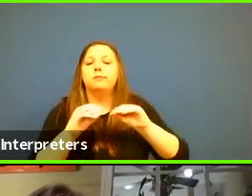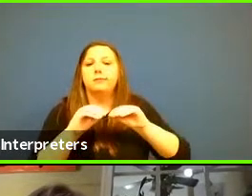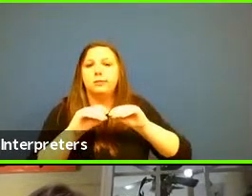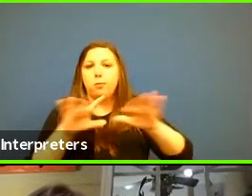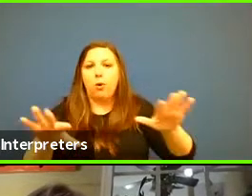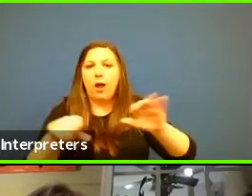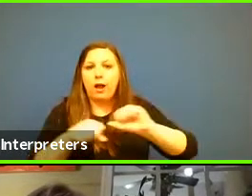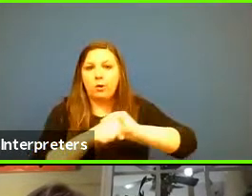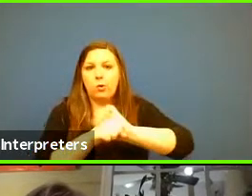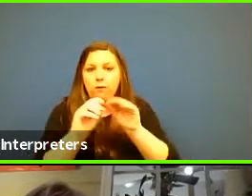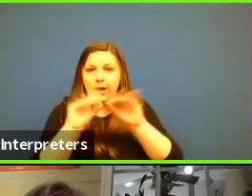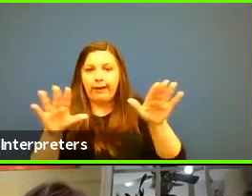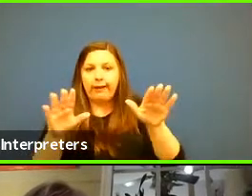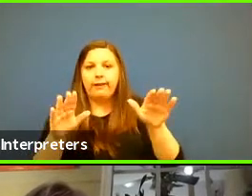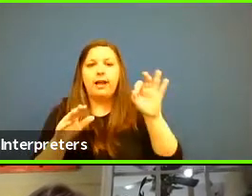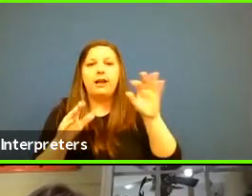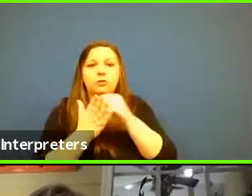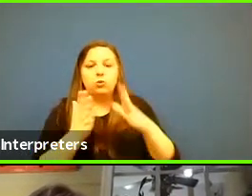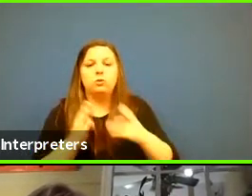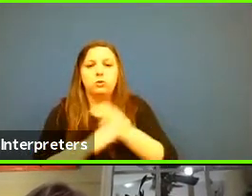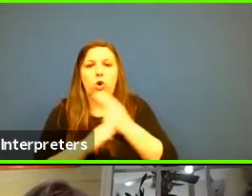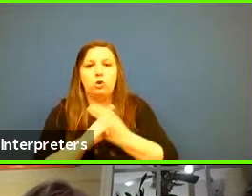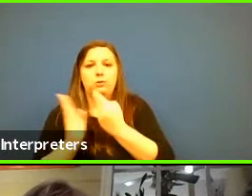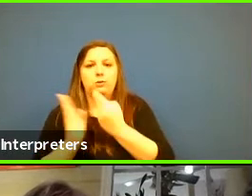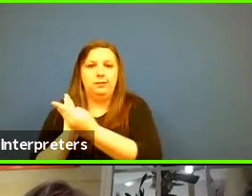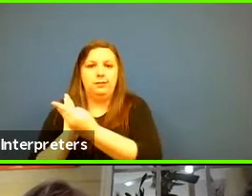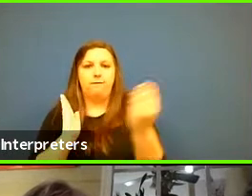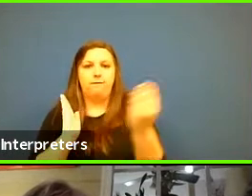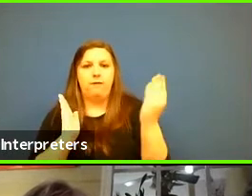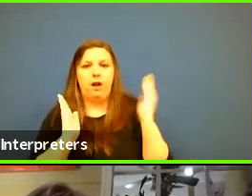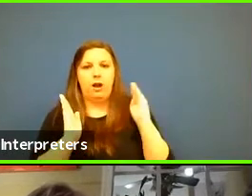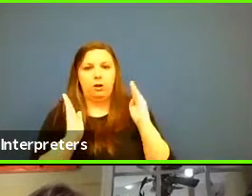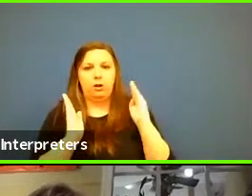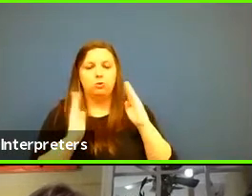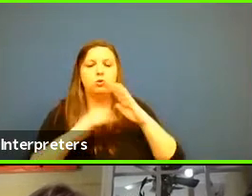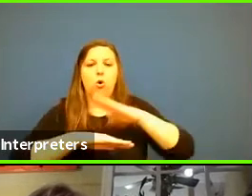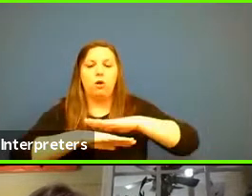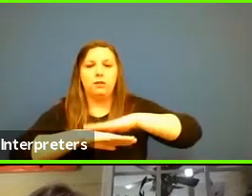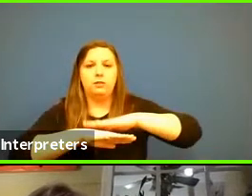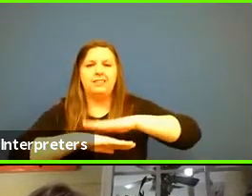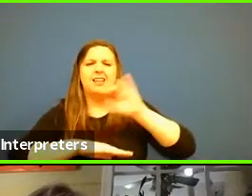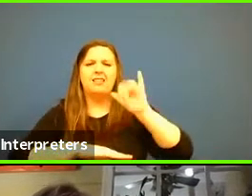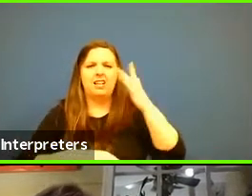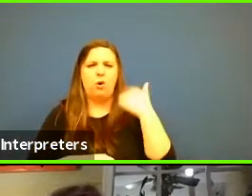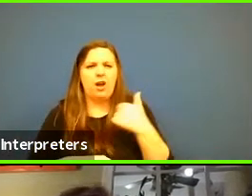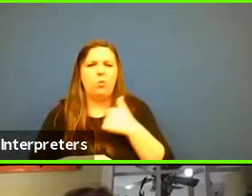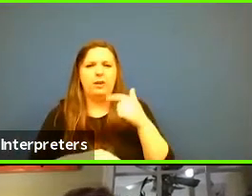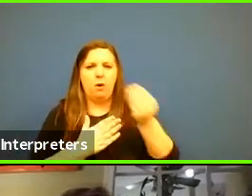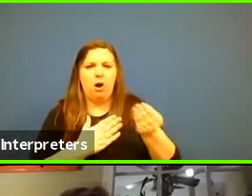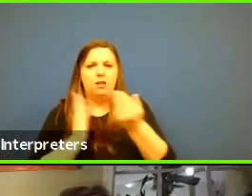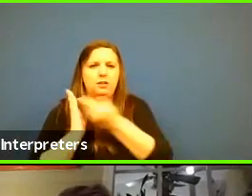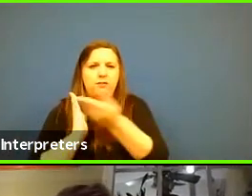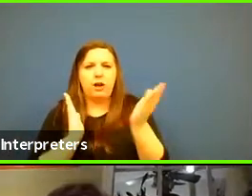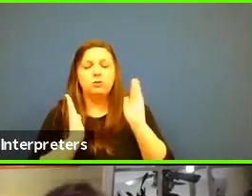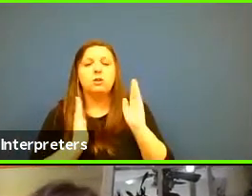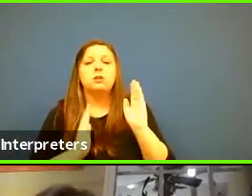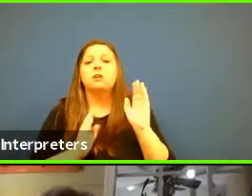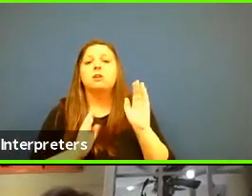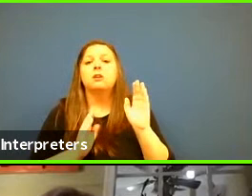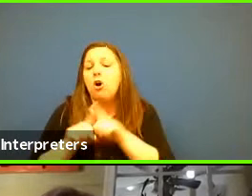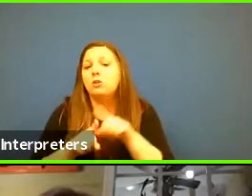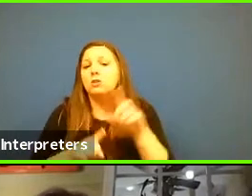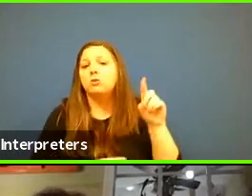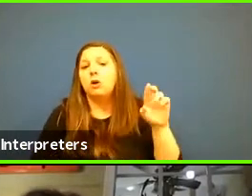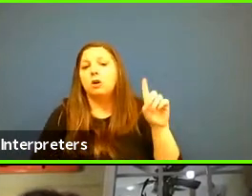students having those dividers on those desks. So that's why we went with the dividers. Also, Dr. Diamond asked me about